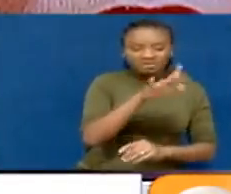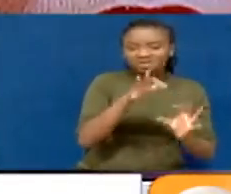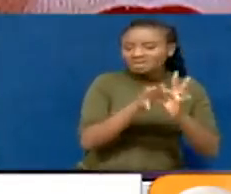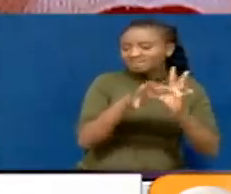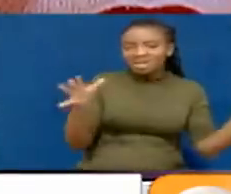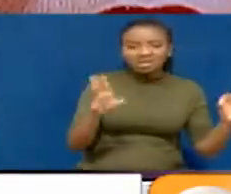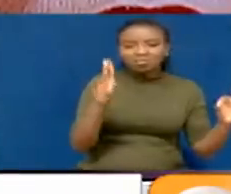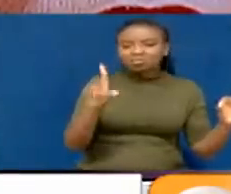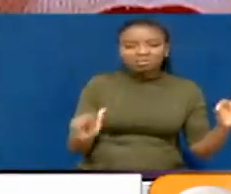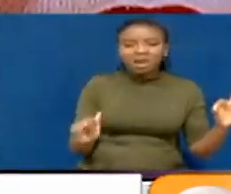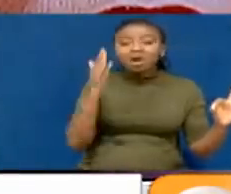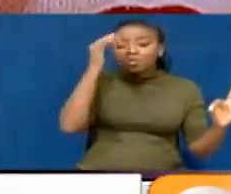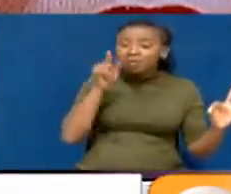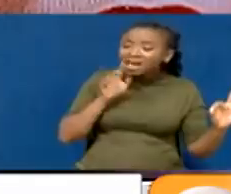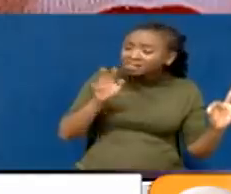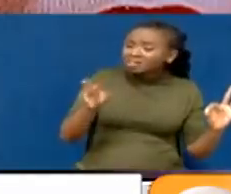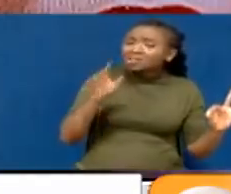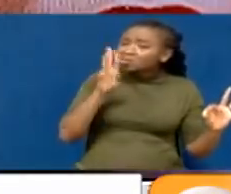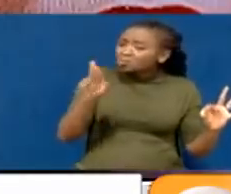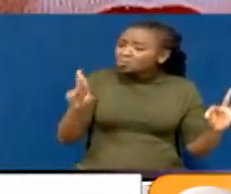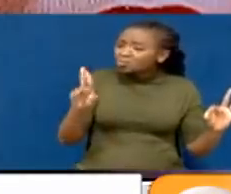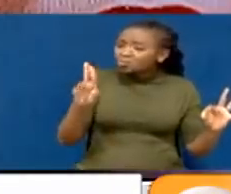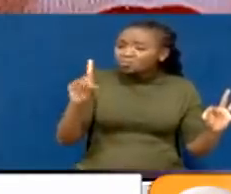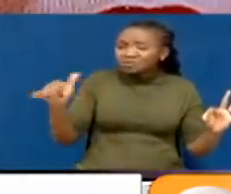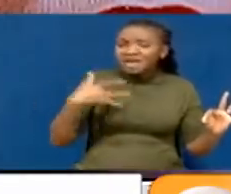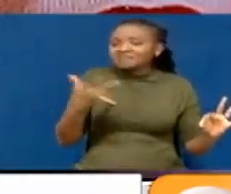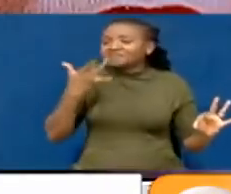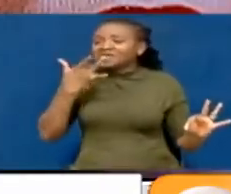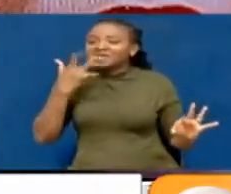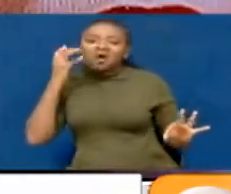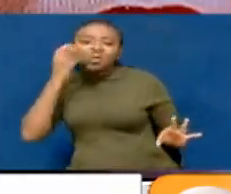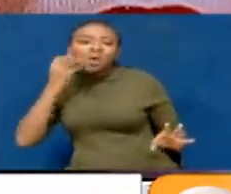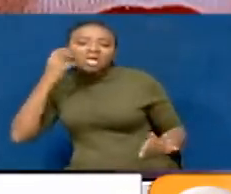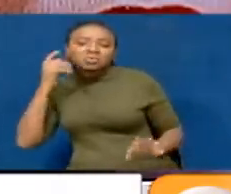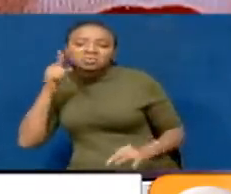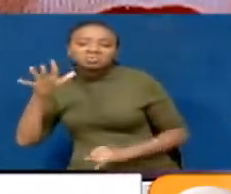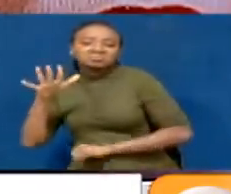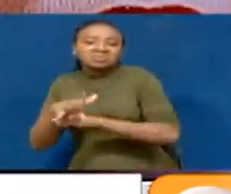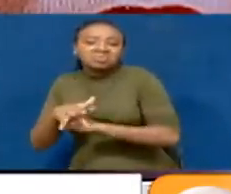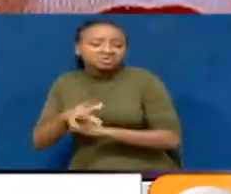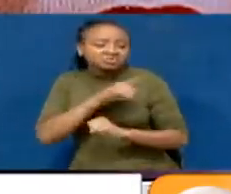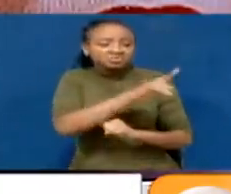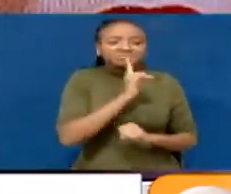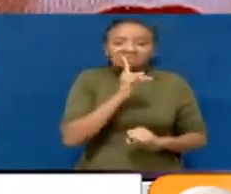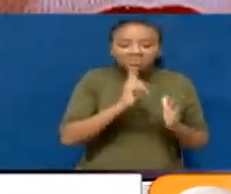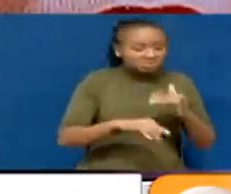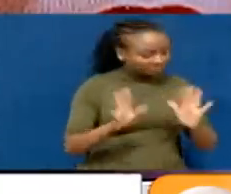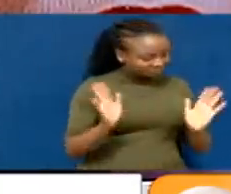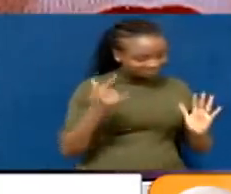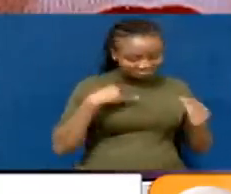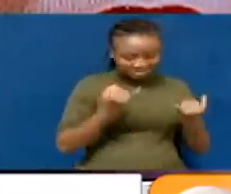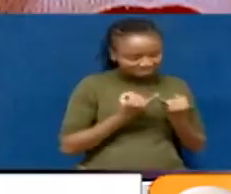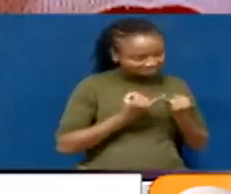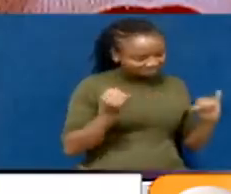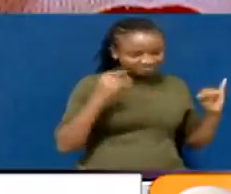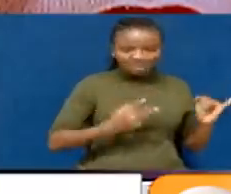rival, Governor Anne Waiguru, appearing to lean towards contesting under an independent ticket. Ngirici stated